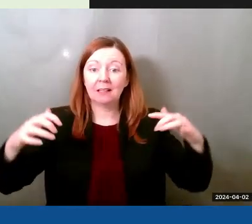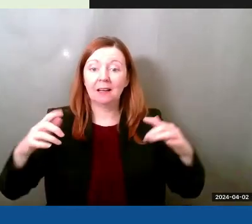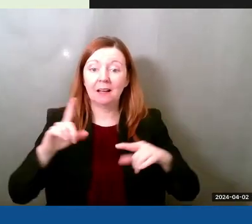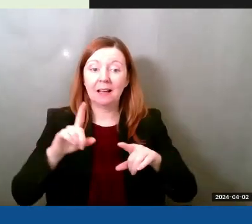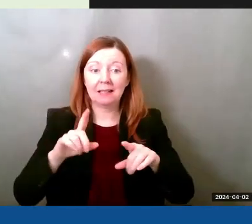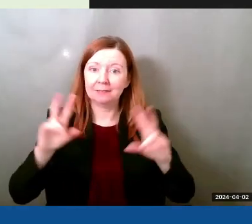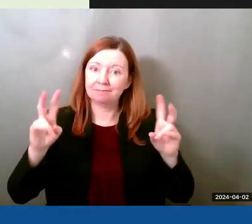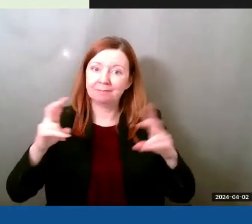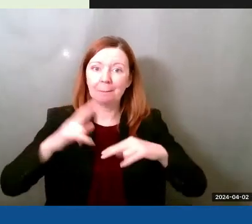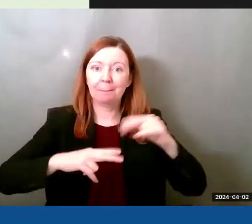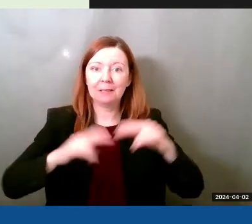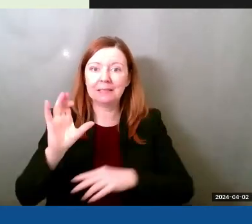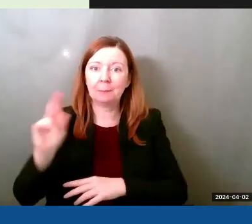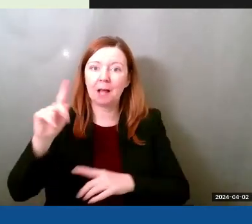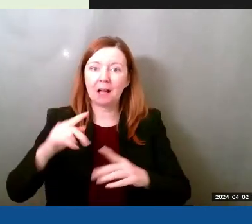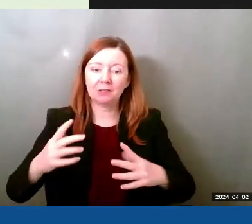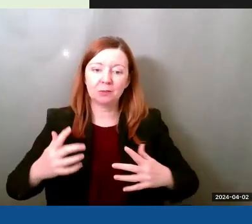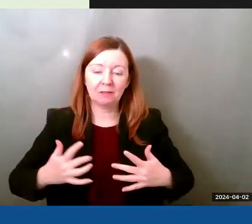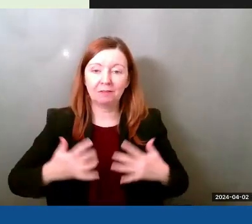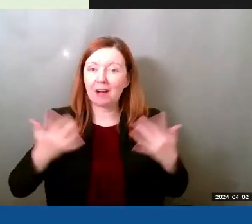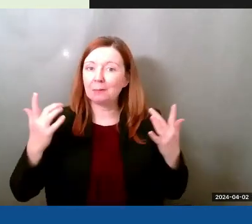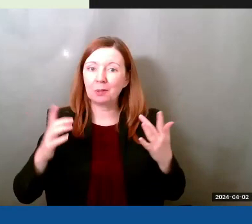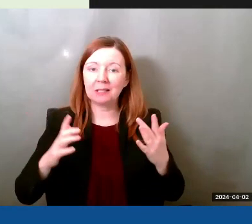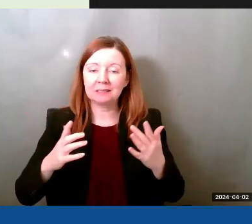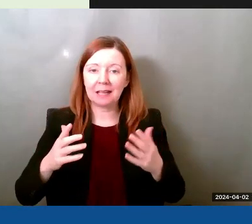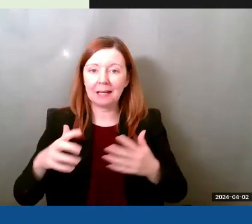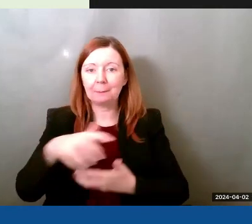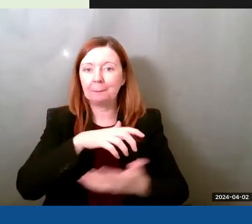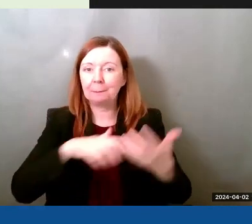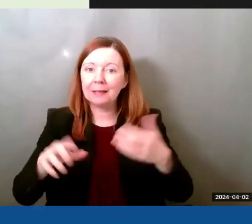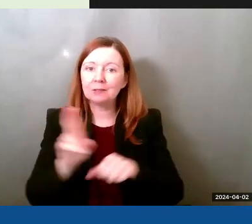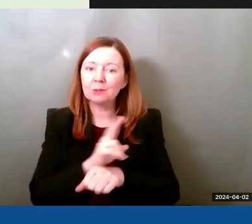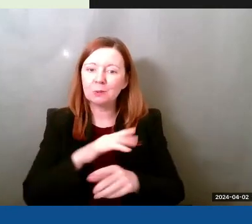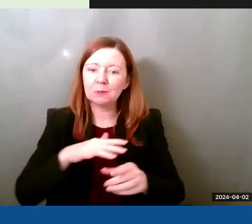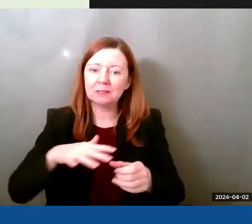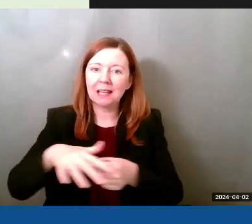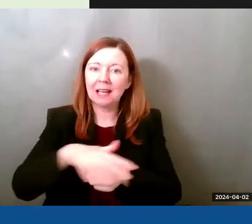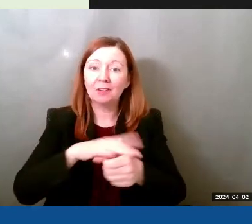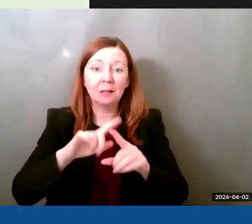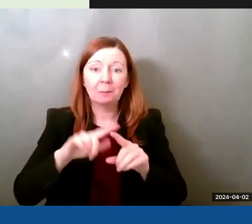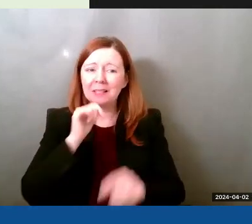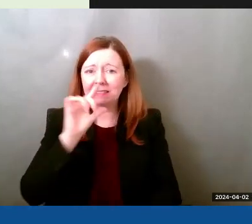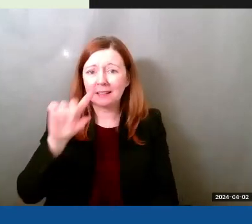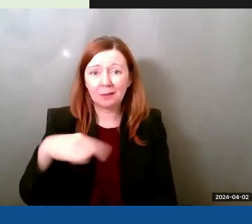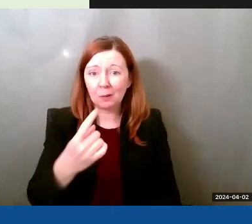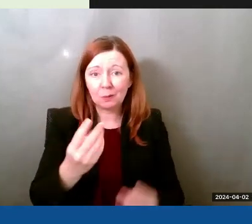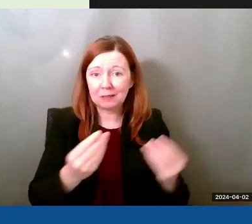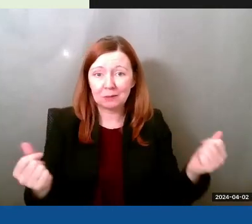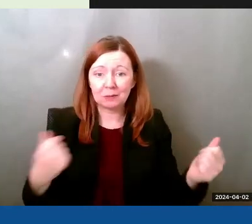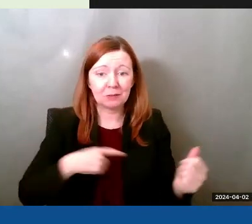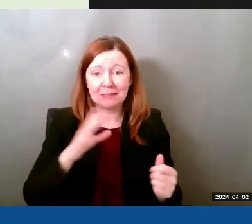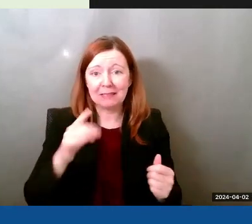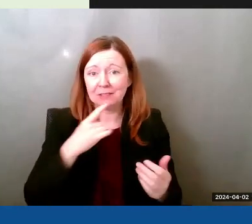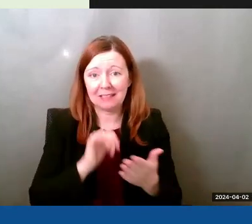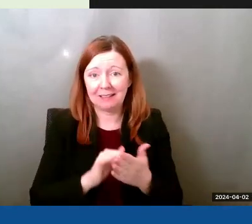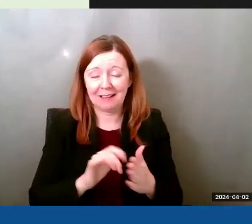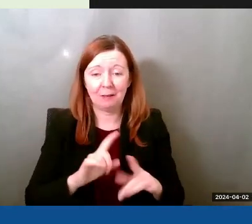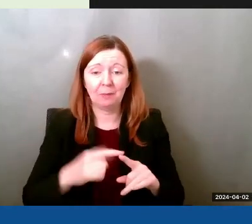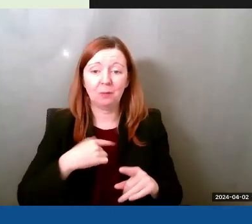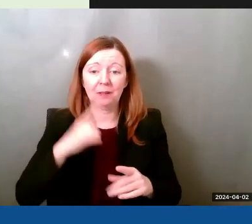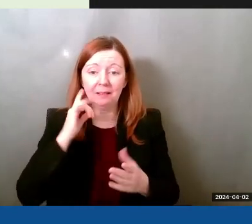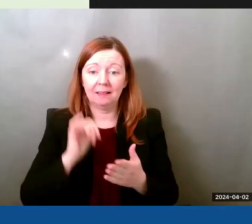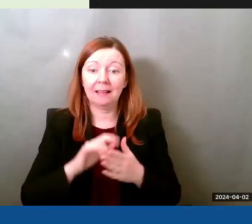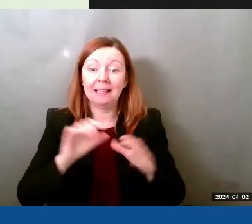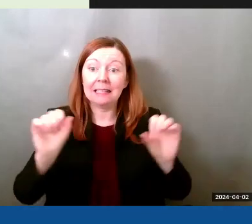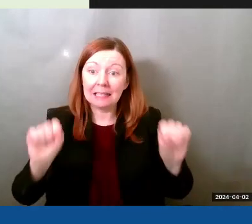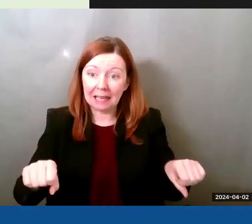building block to a vibrant and mixed use area, but it's not the only solution, and we've never said that. But we think that